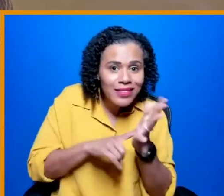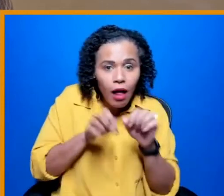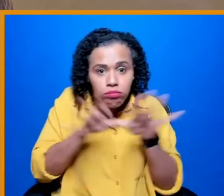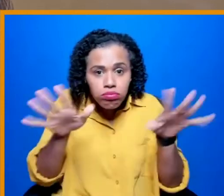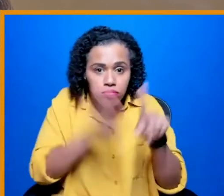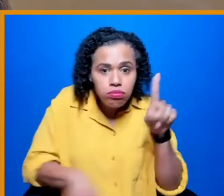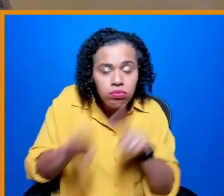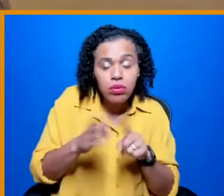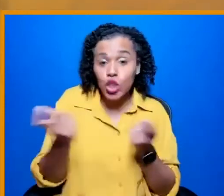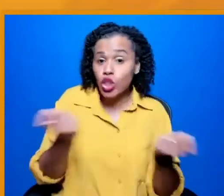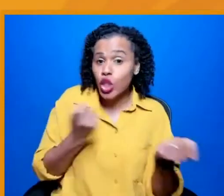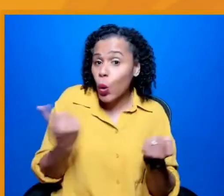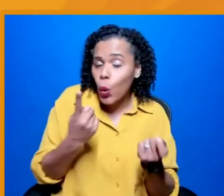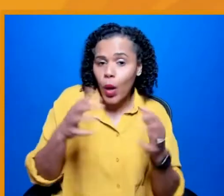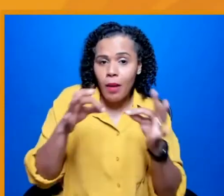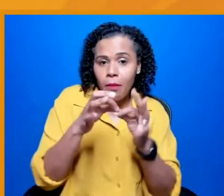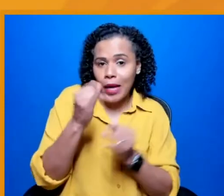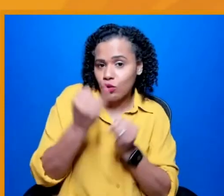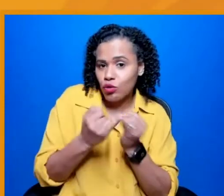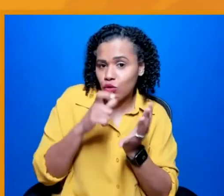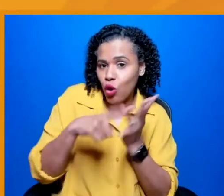Scott. Thank you.